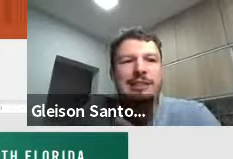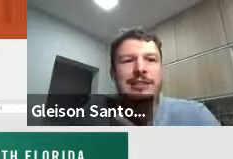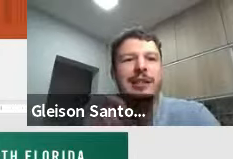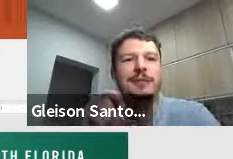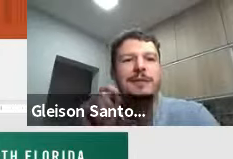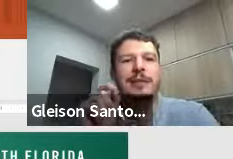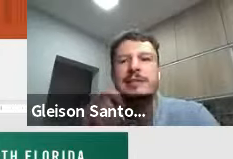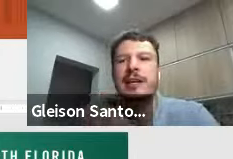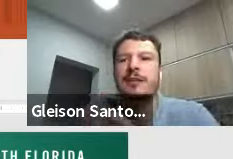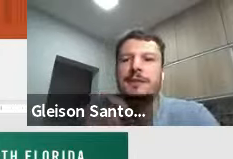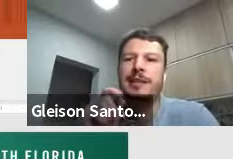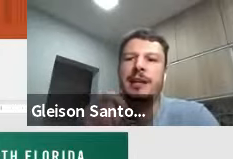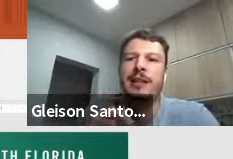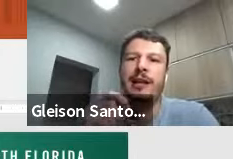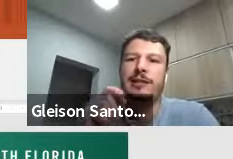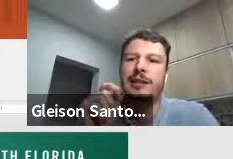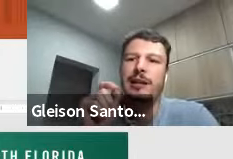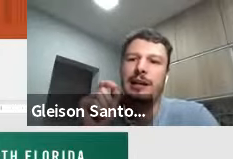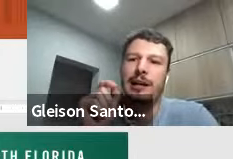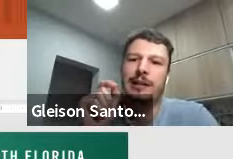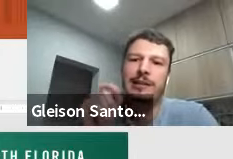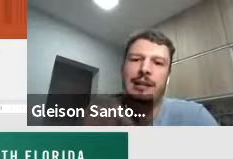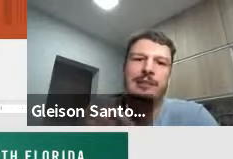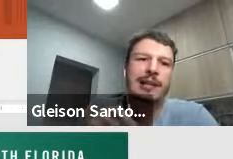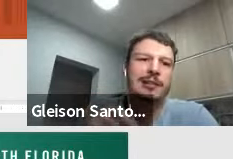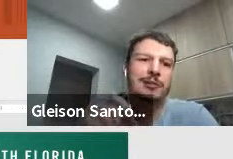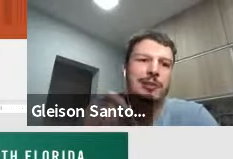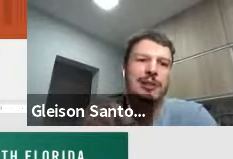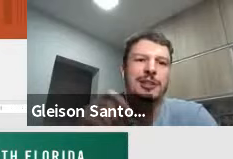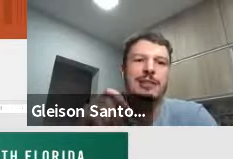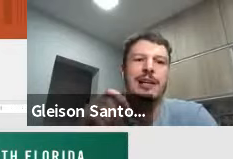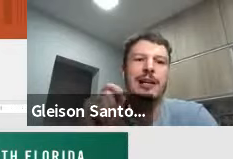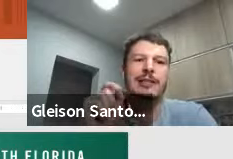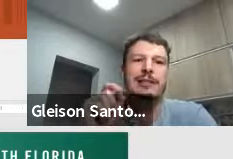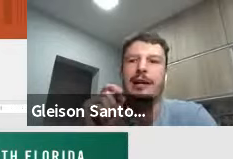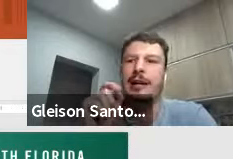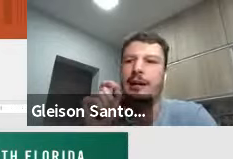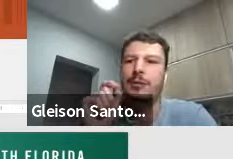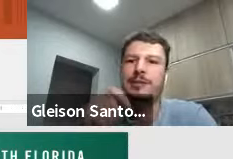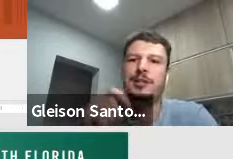He asks if instead of saying that design science research is